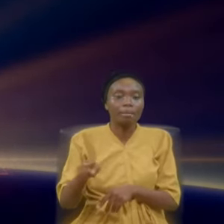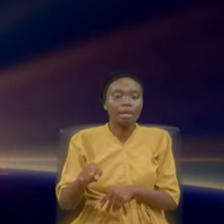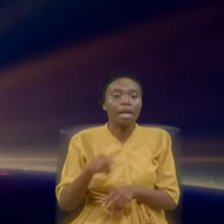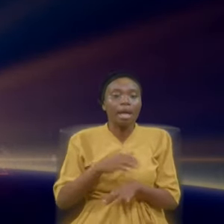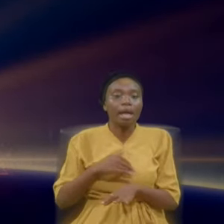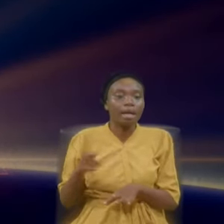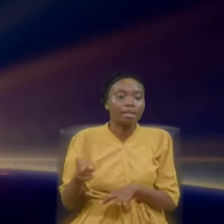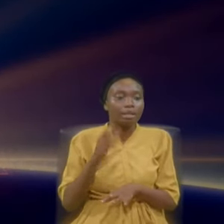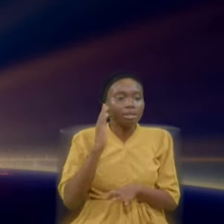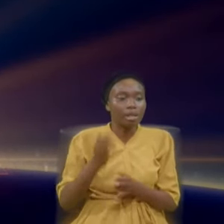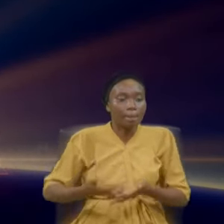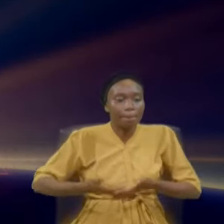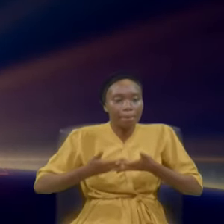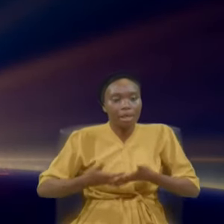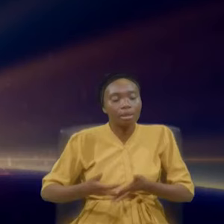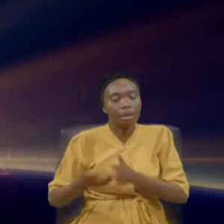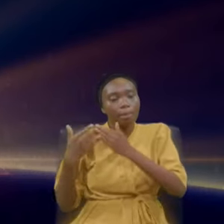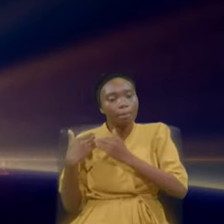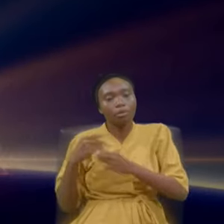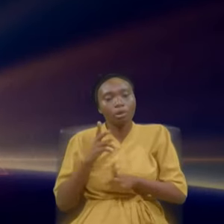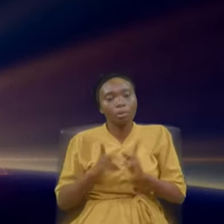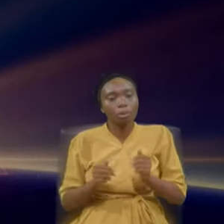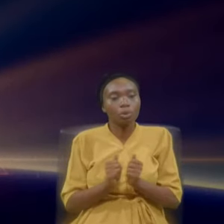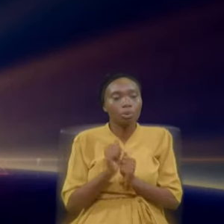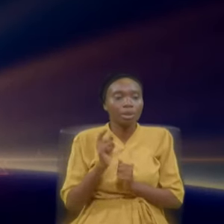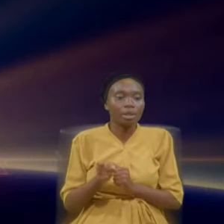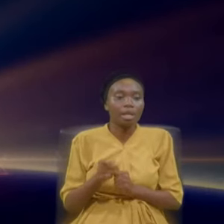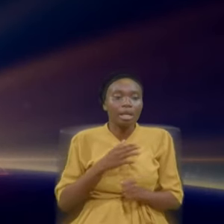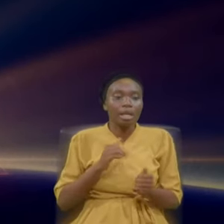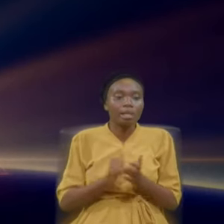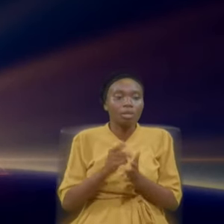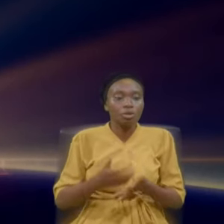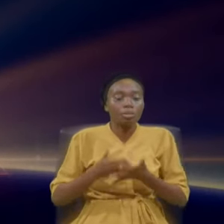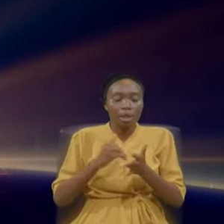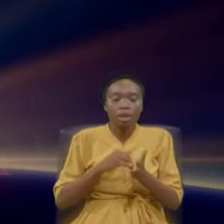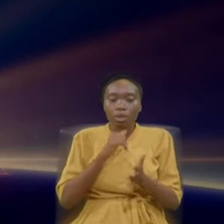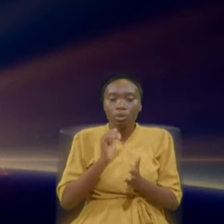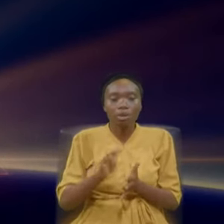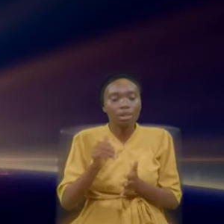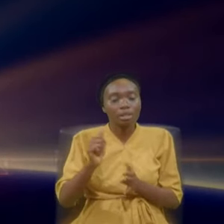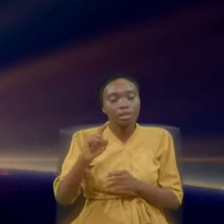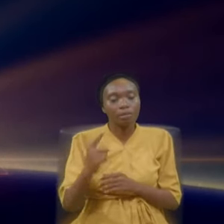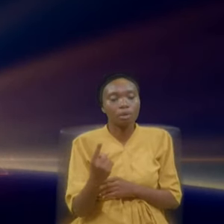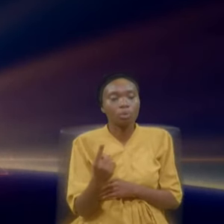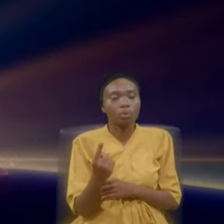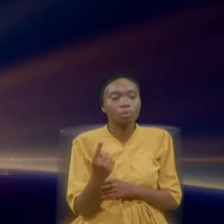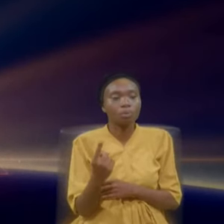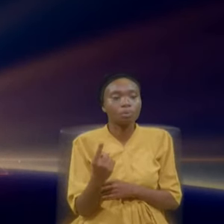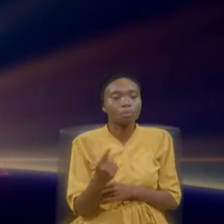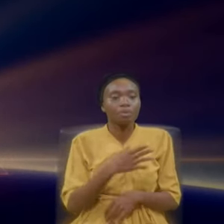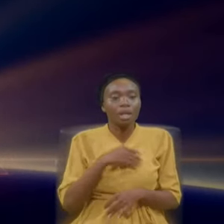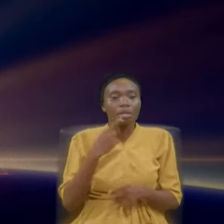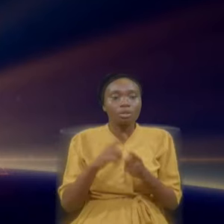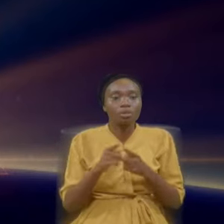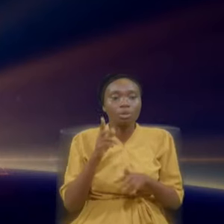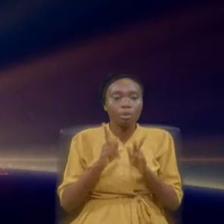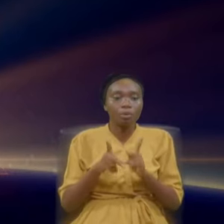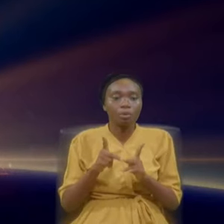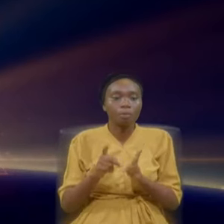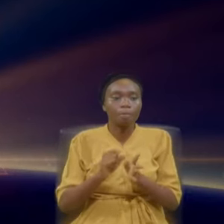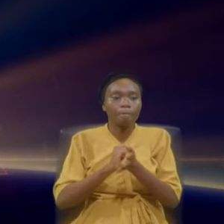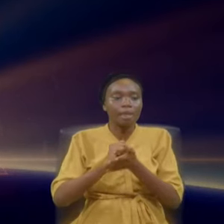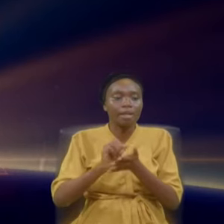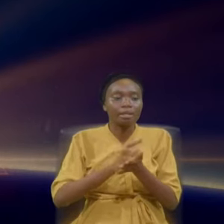them, and they shall bear the burden of the people with thee, that thou bear it not thyself alone. And say thou unto the